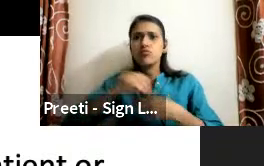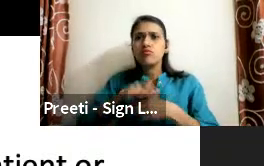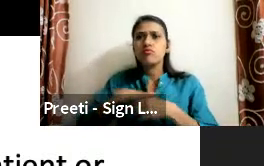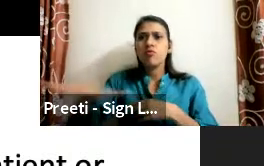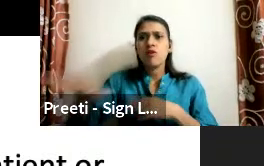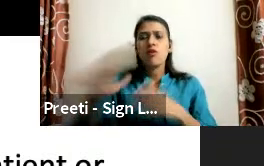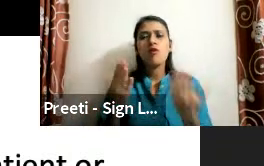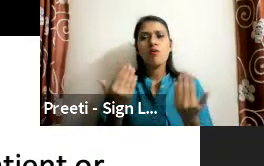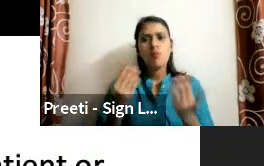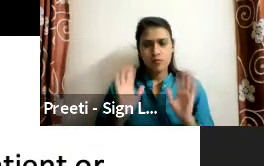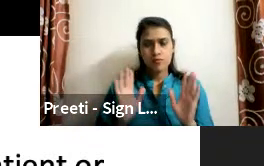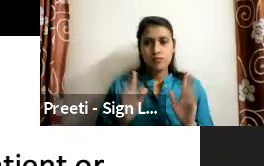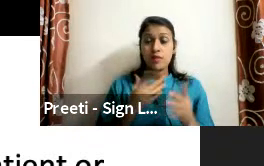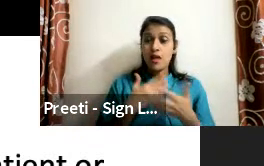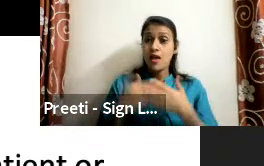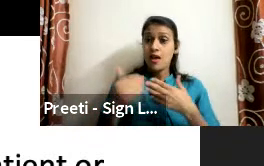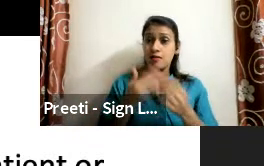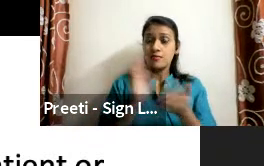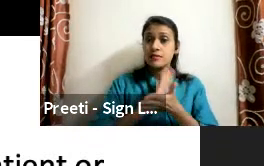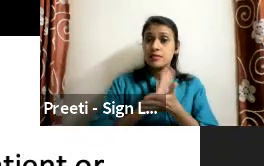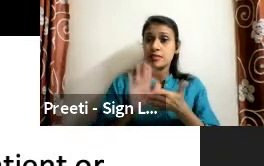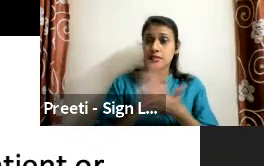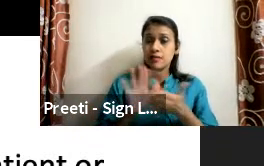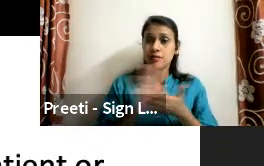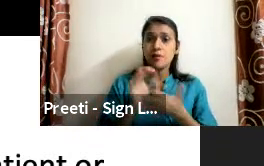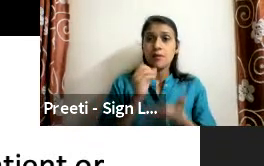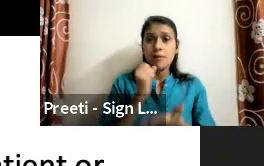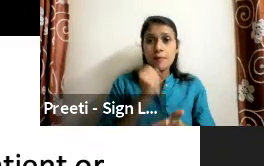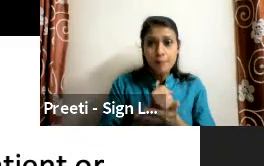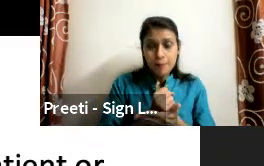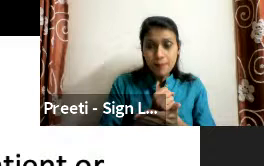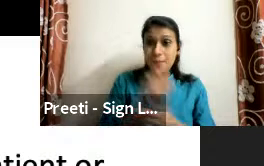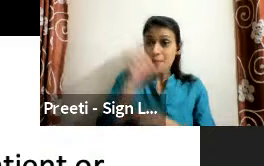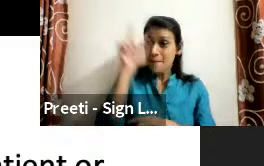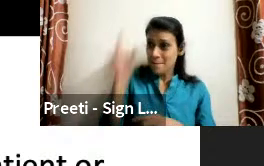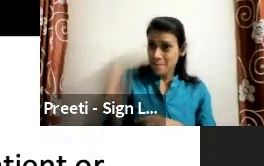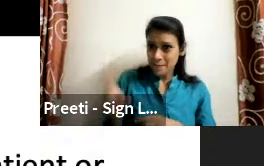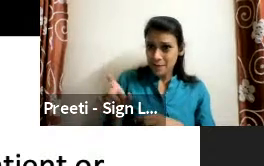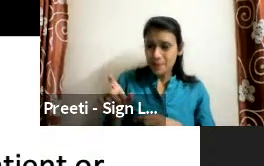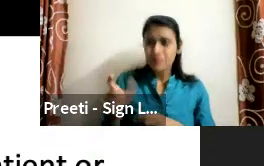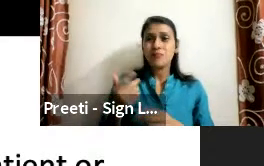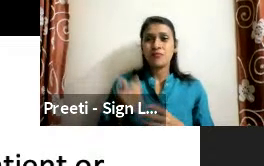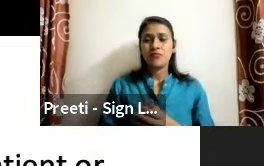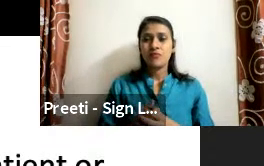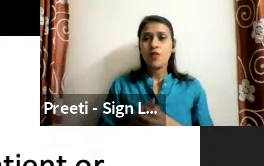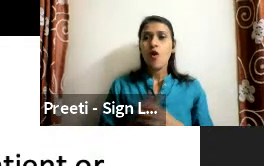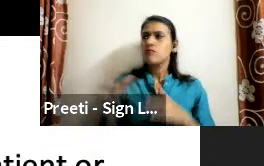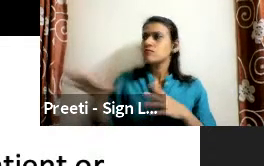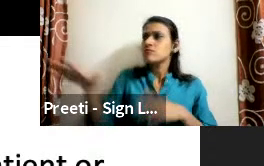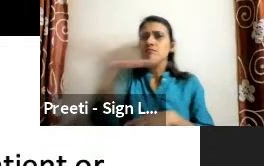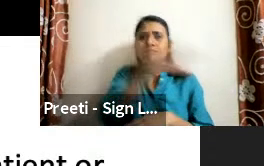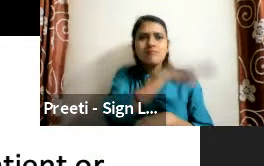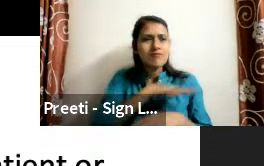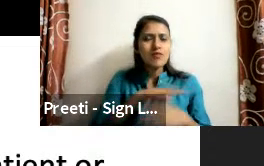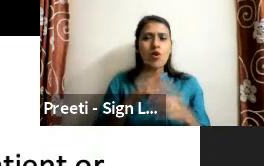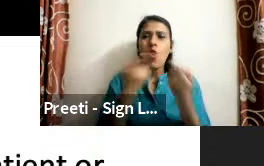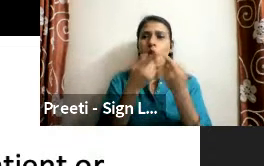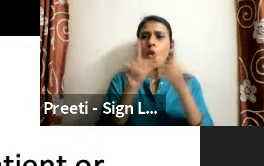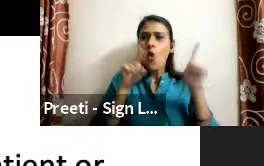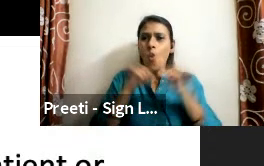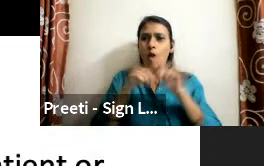be ensured for following the contact with the person or his environment. That is, if you go to his